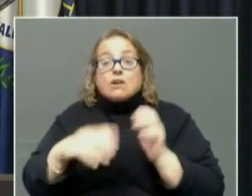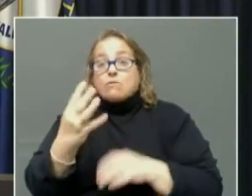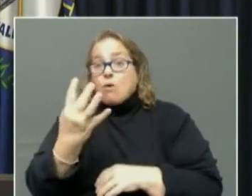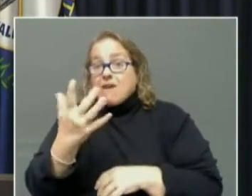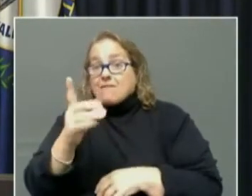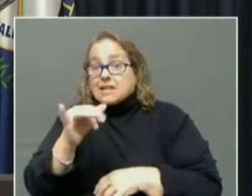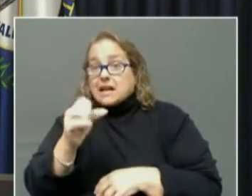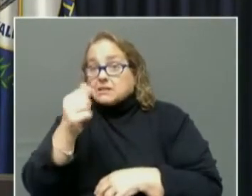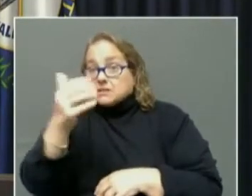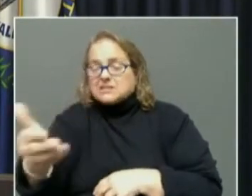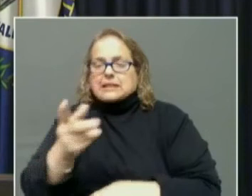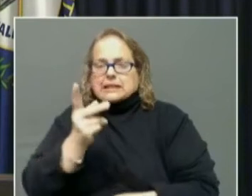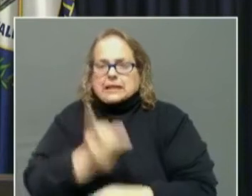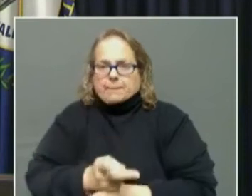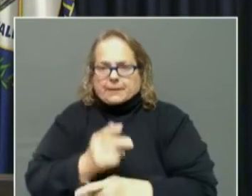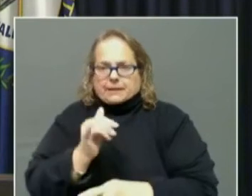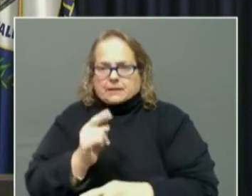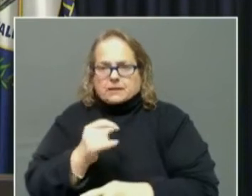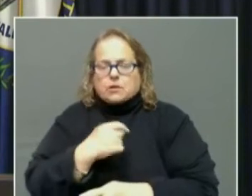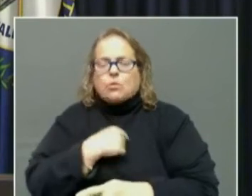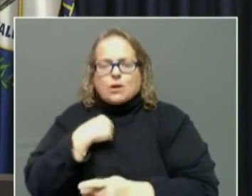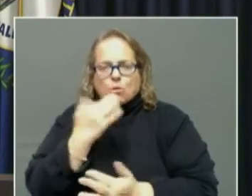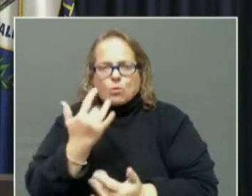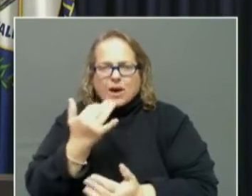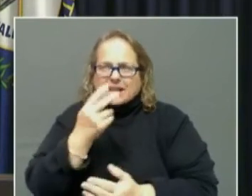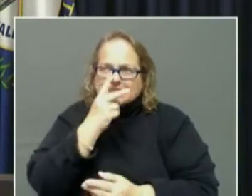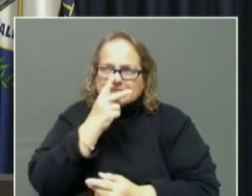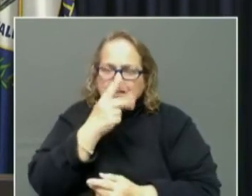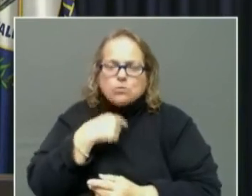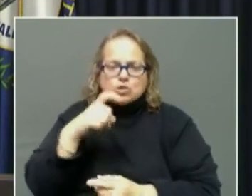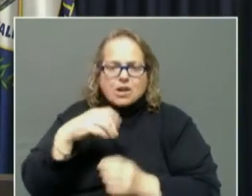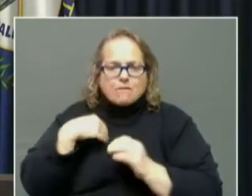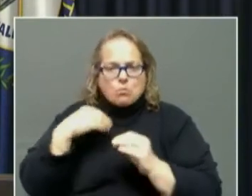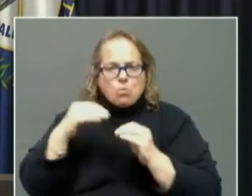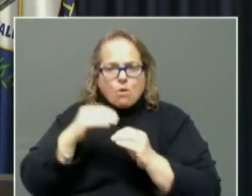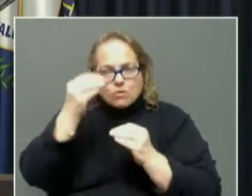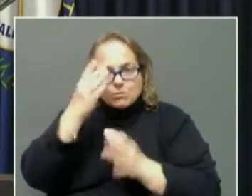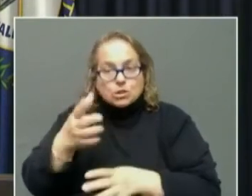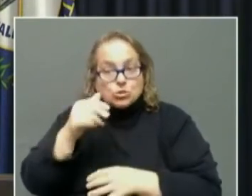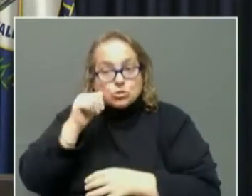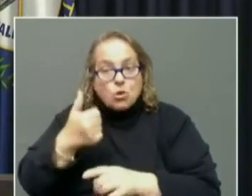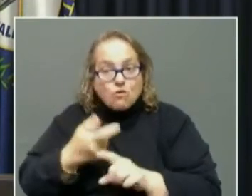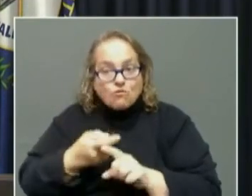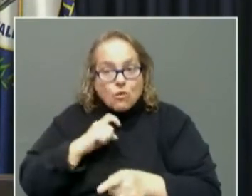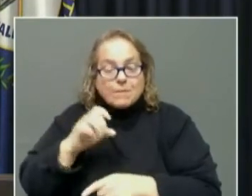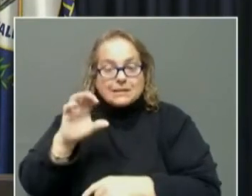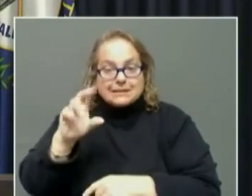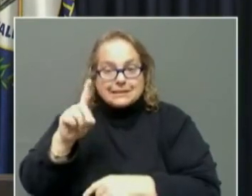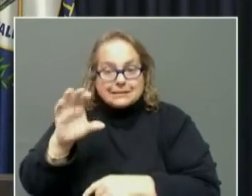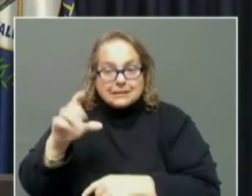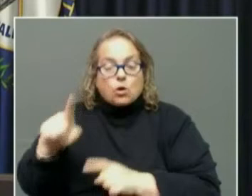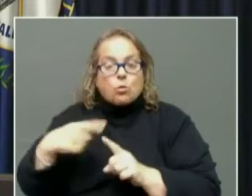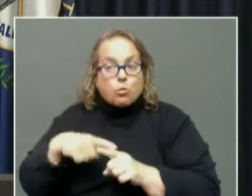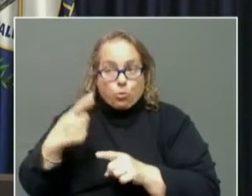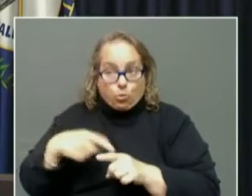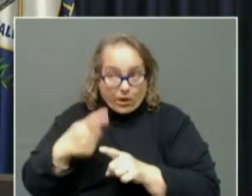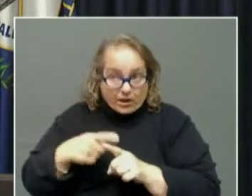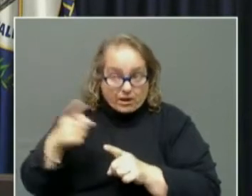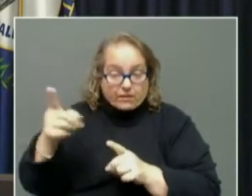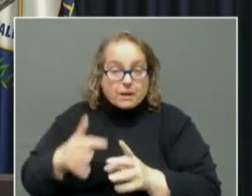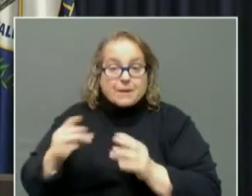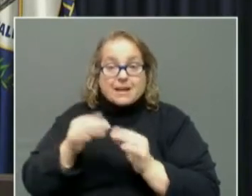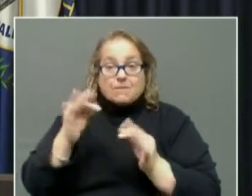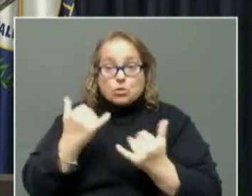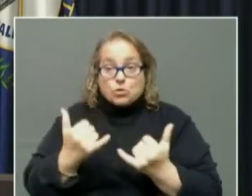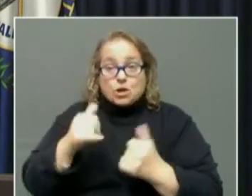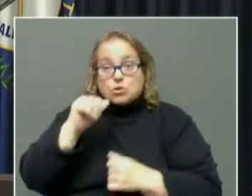moment. We will see. We should have more information tomorrow once they meet. If it's today or tomorrow, probably the next